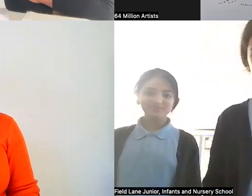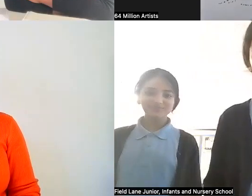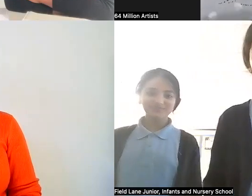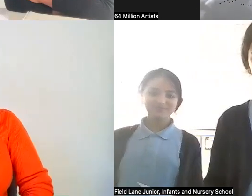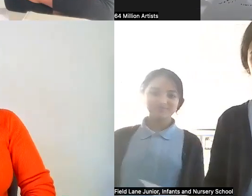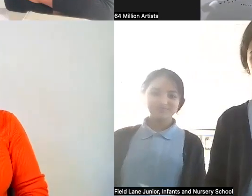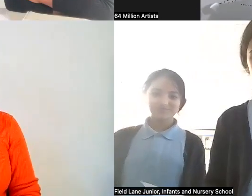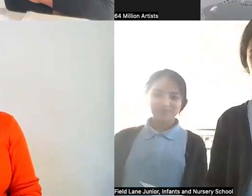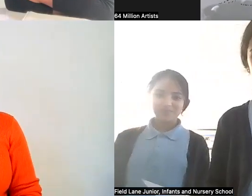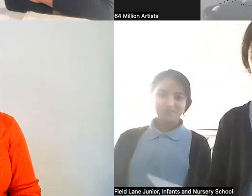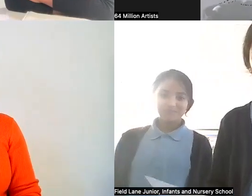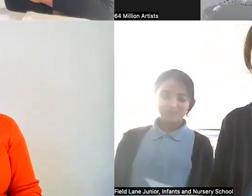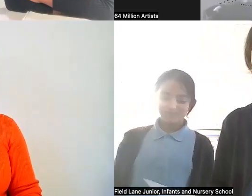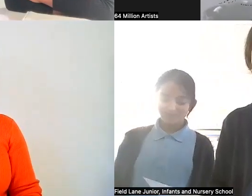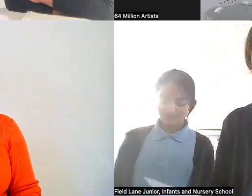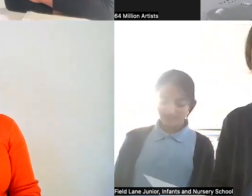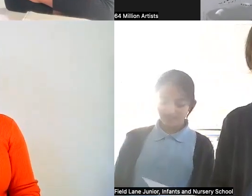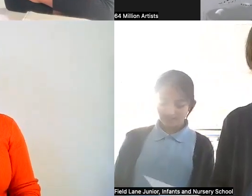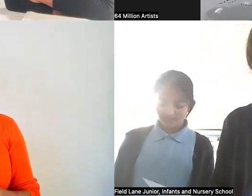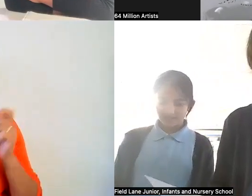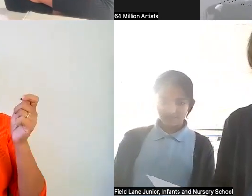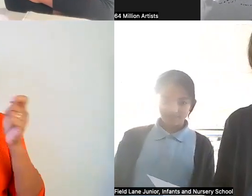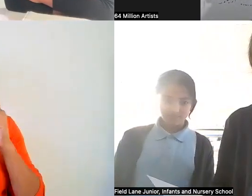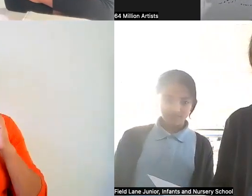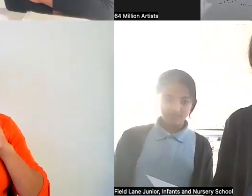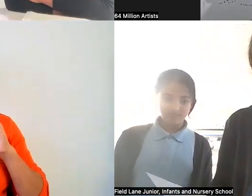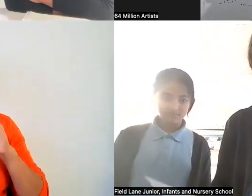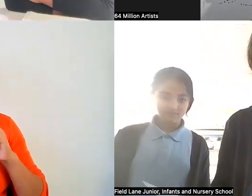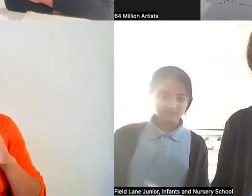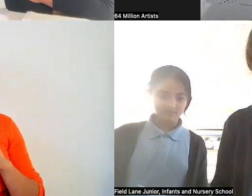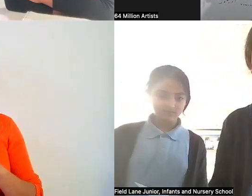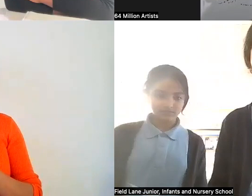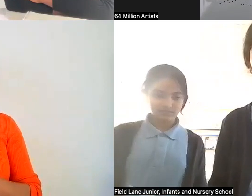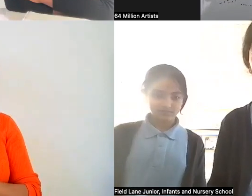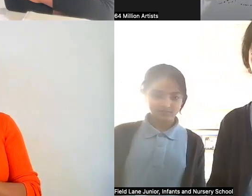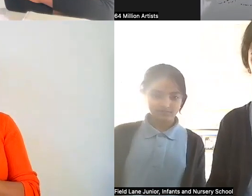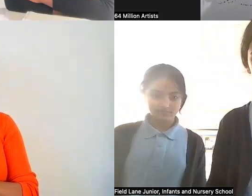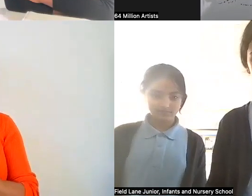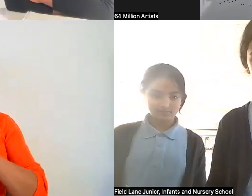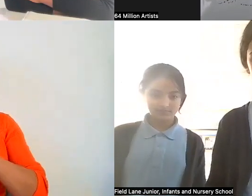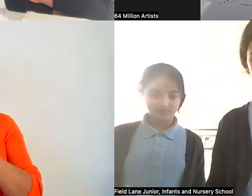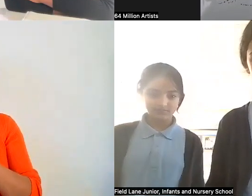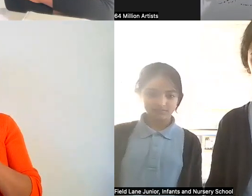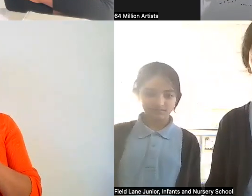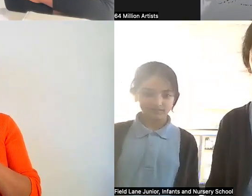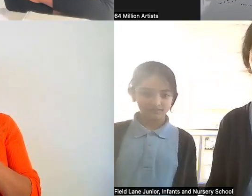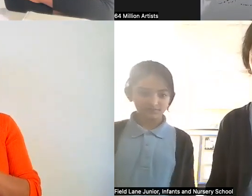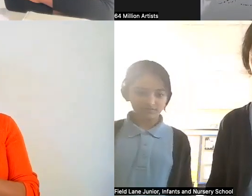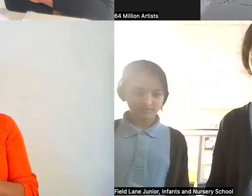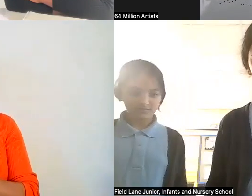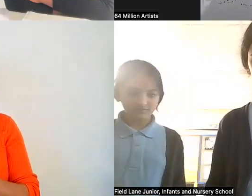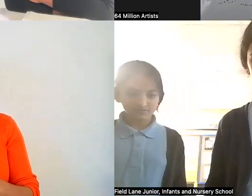lovely. The changing teacher. From dinosaurs to Christmas trees to gingerbread man, it never